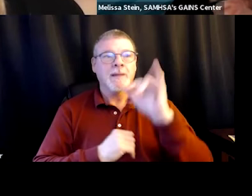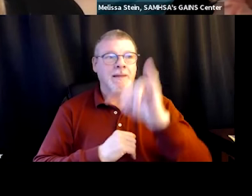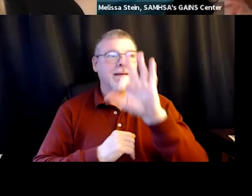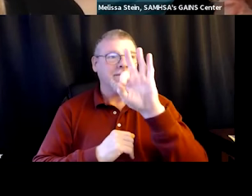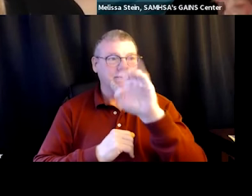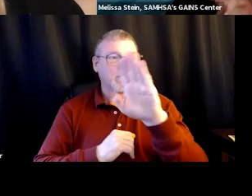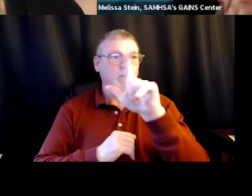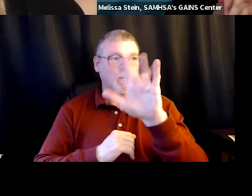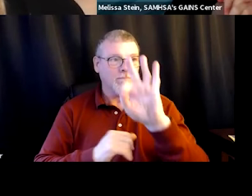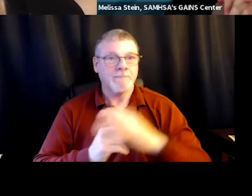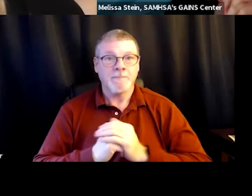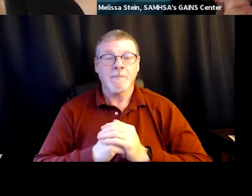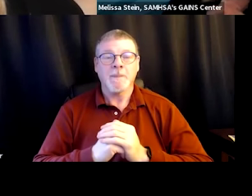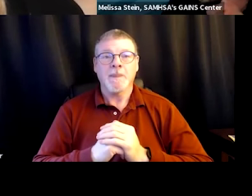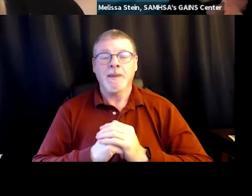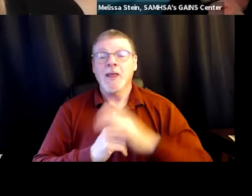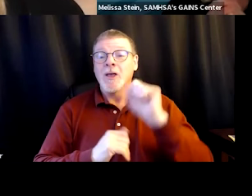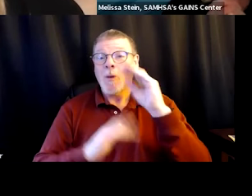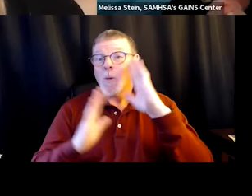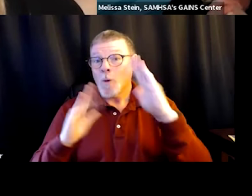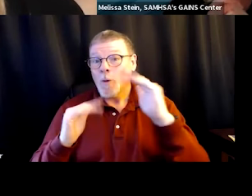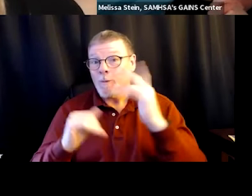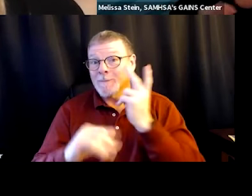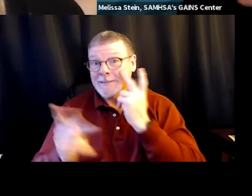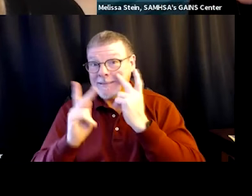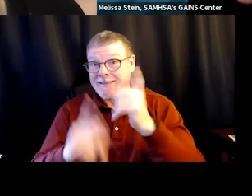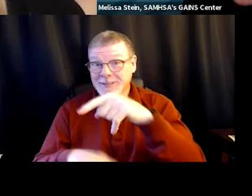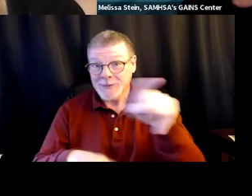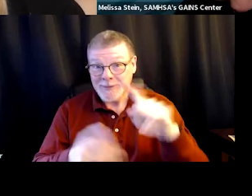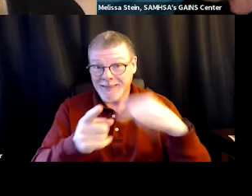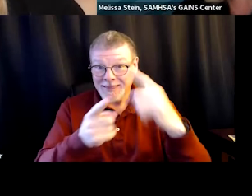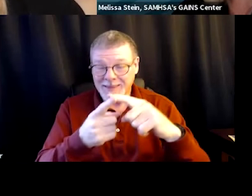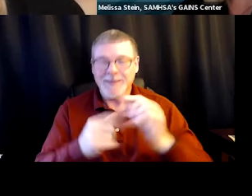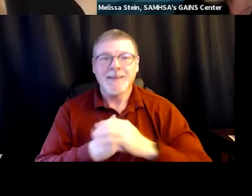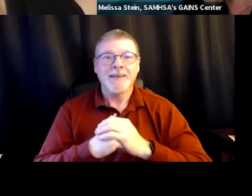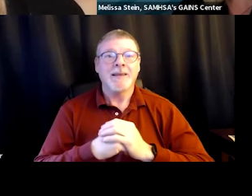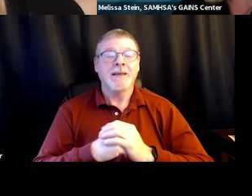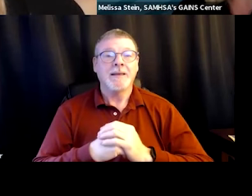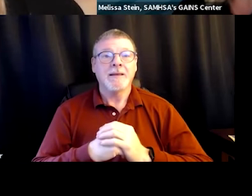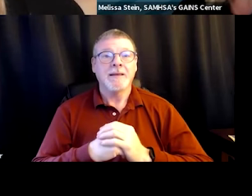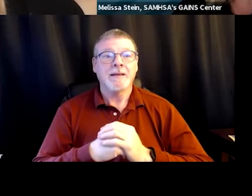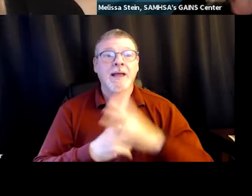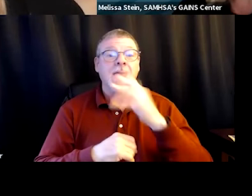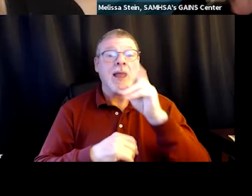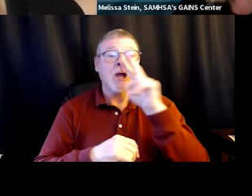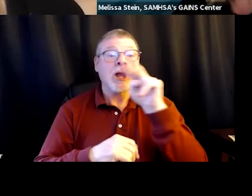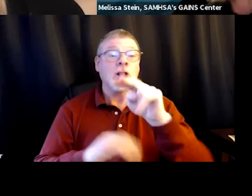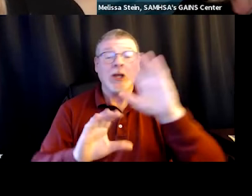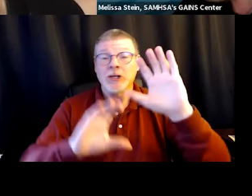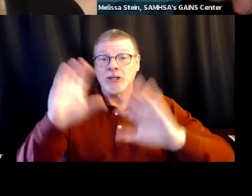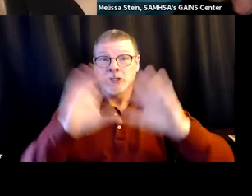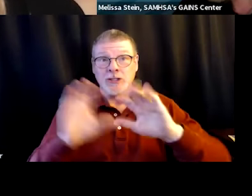February 29th. So we hope to see you at those events. And if you look at the chat, you will see that